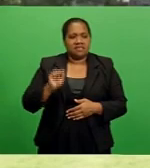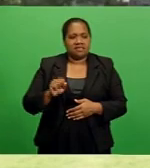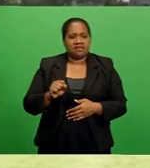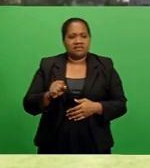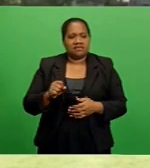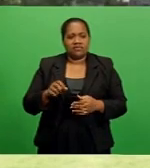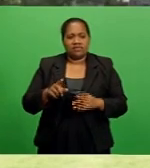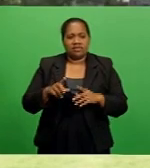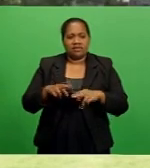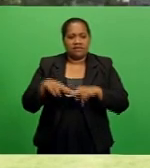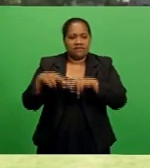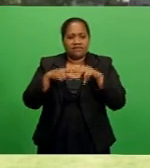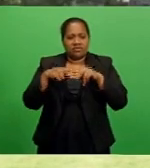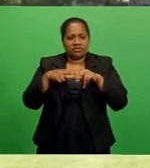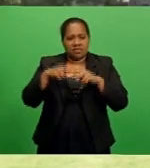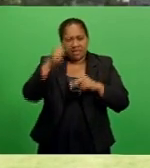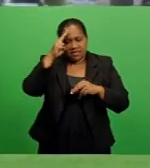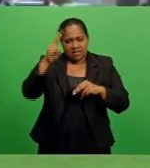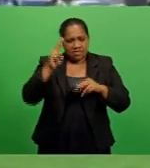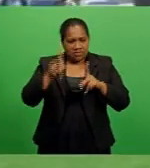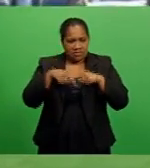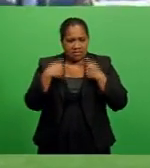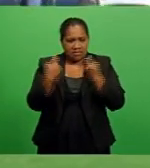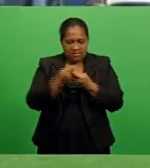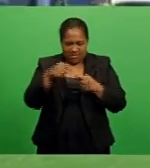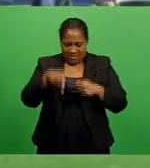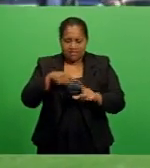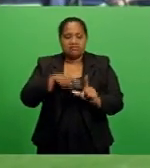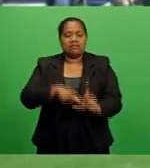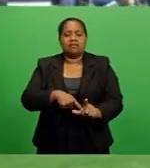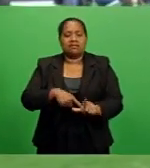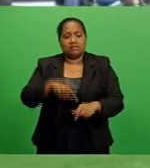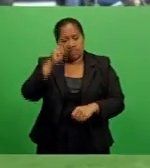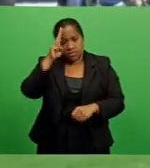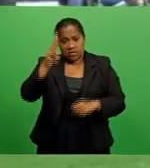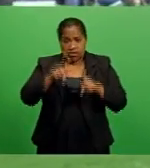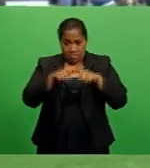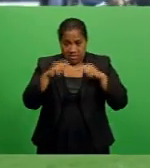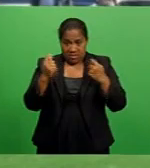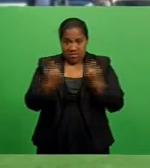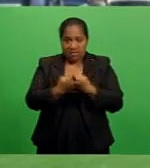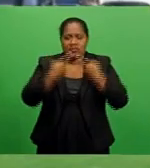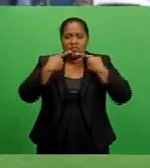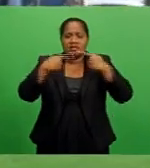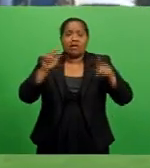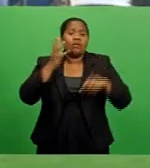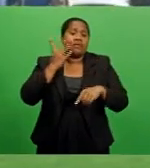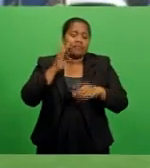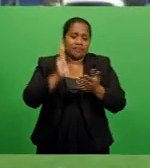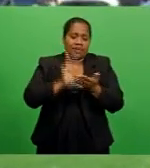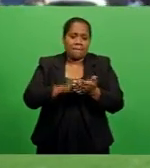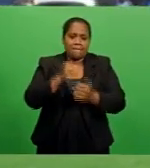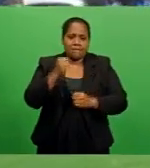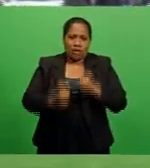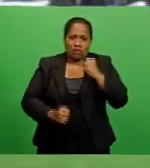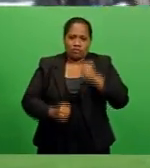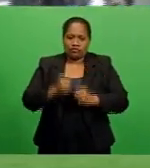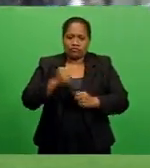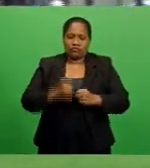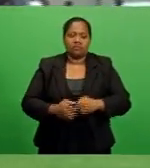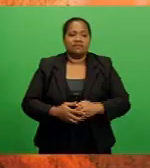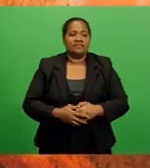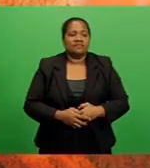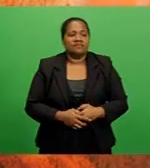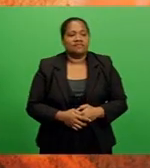that was selected for this year. The national team will be announced in March. Aquila Dama, FBC